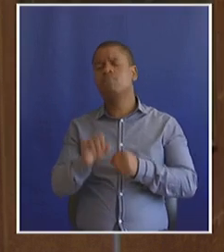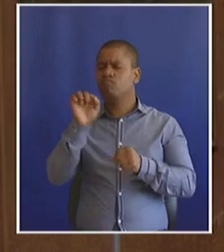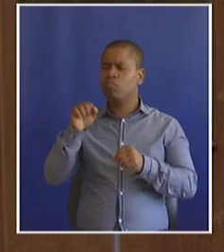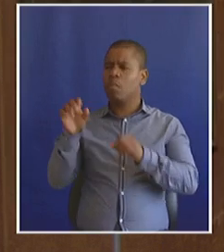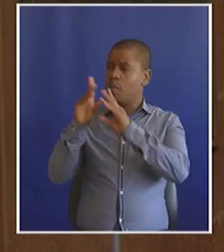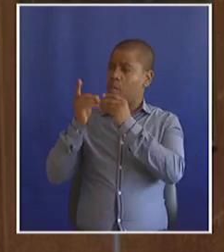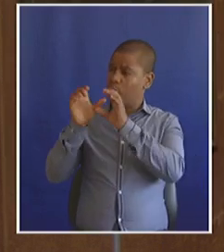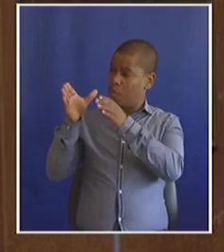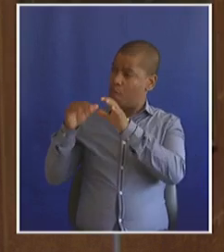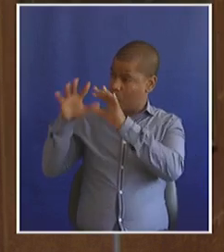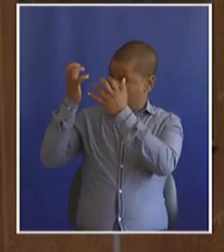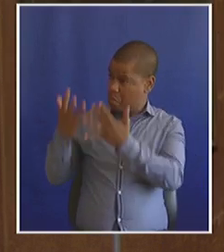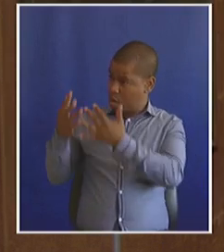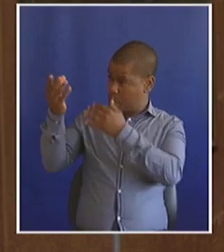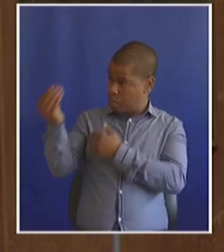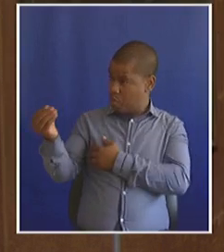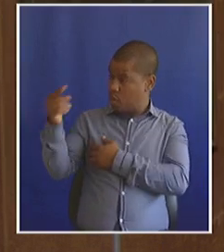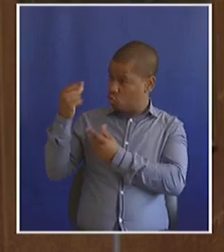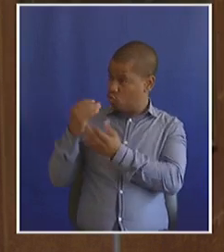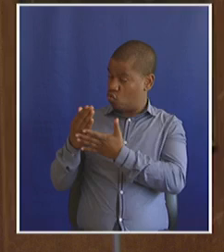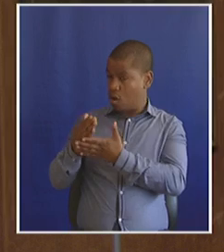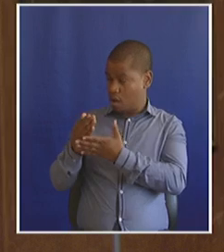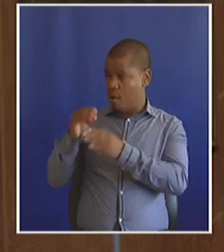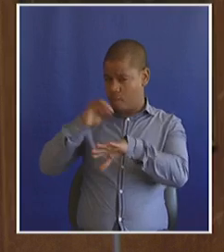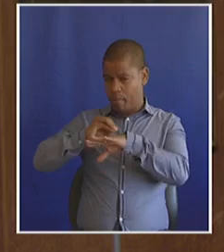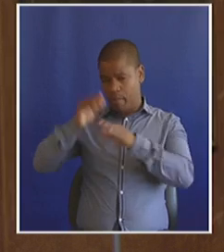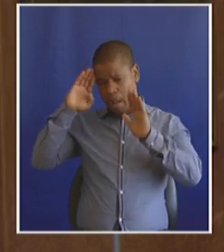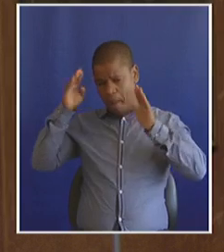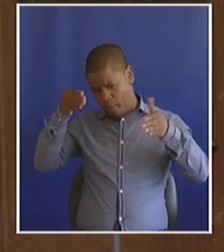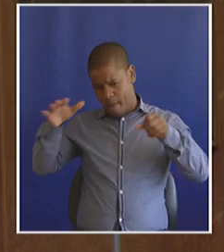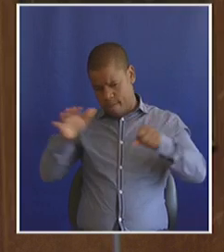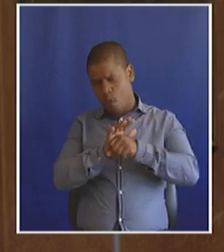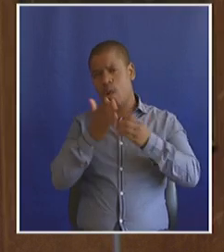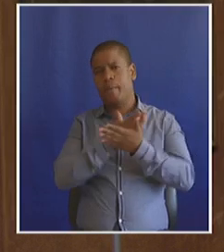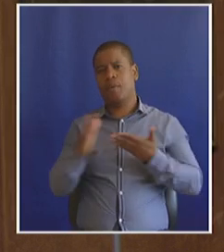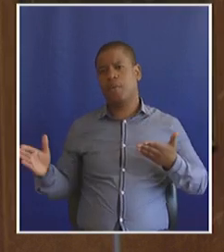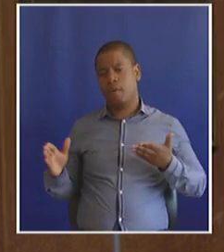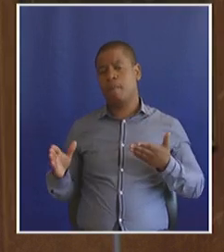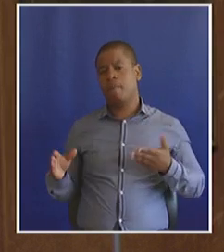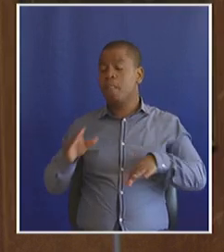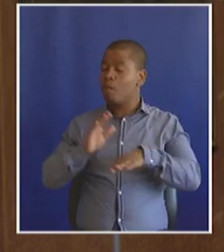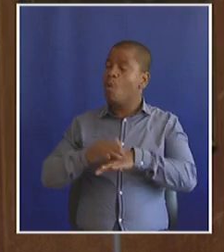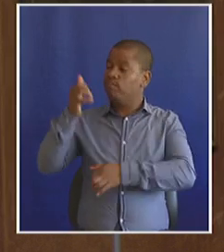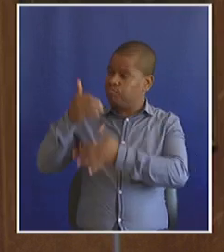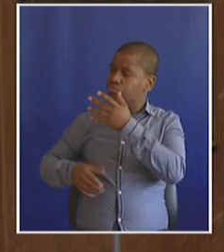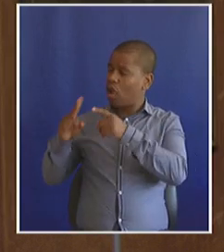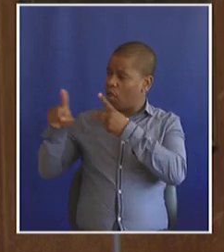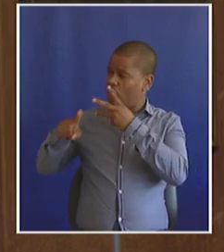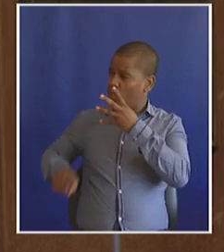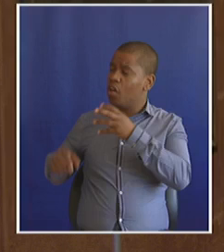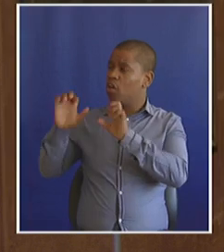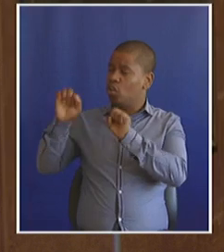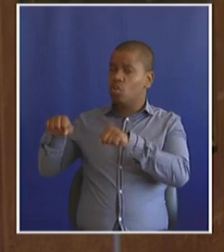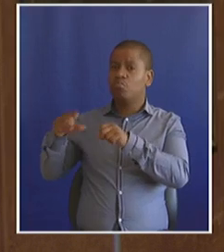sufficient budget to deal effectively with this issue, whilst at the same time addressing other pressing issues, such as uniforms